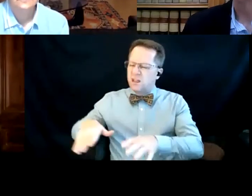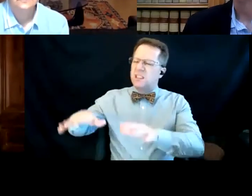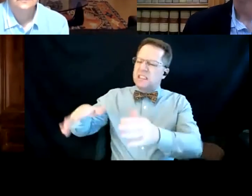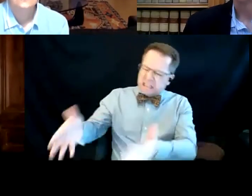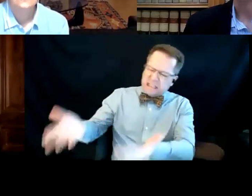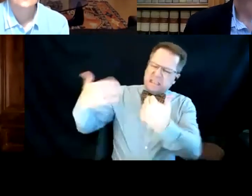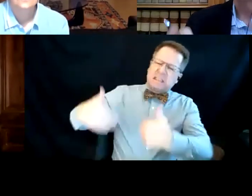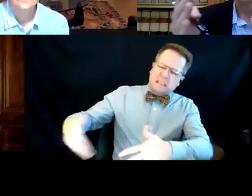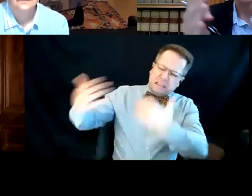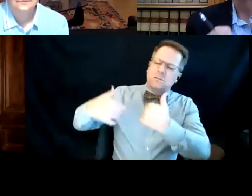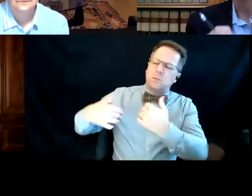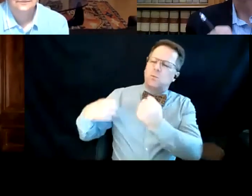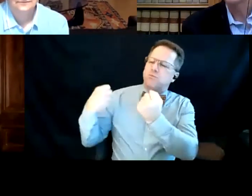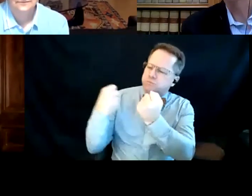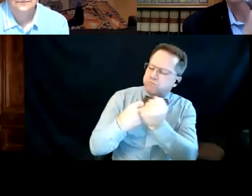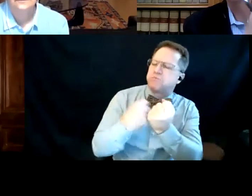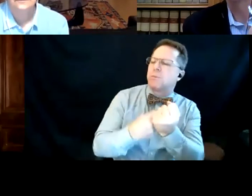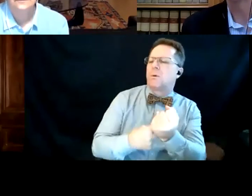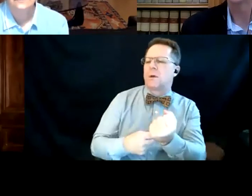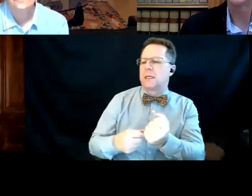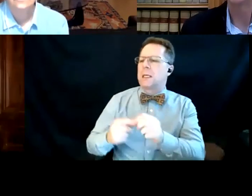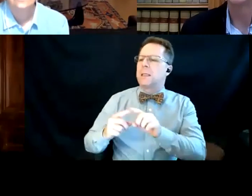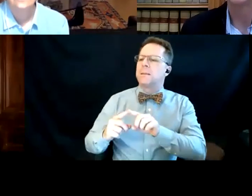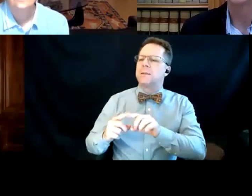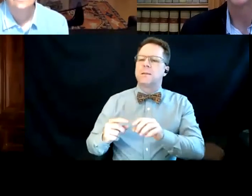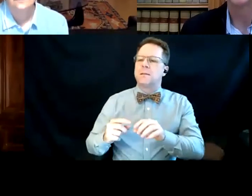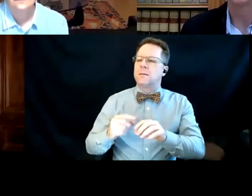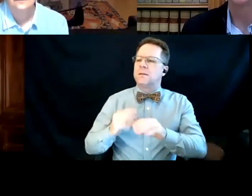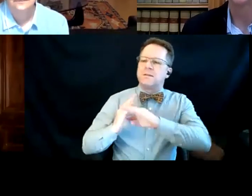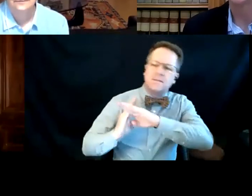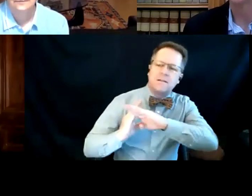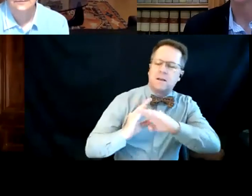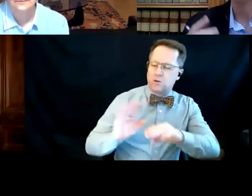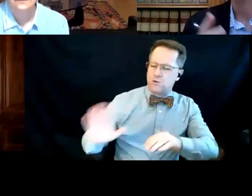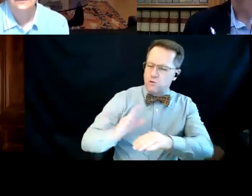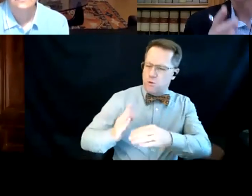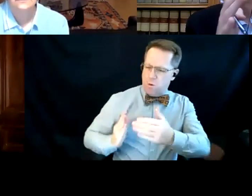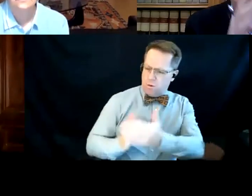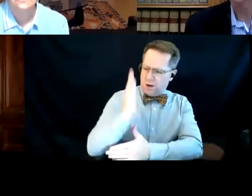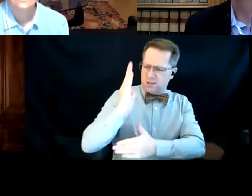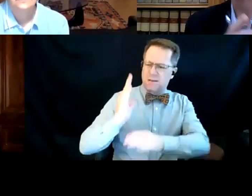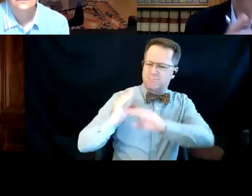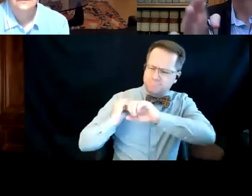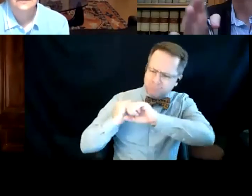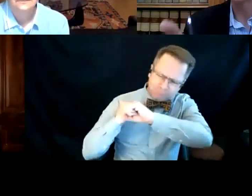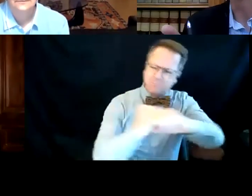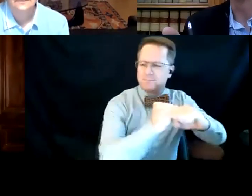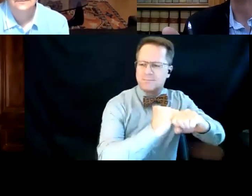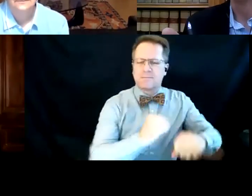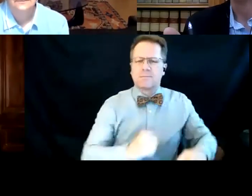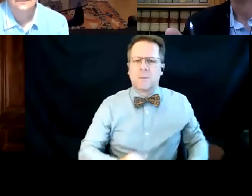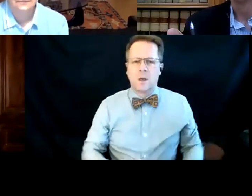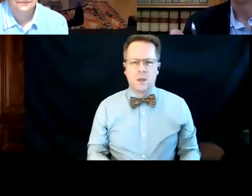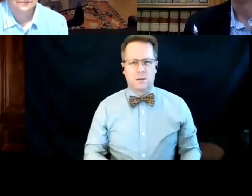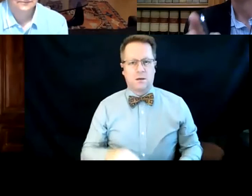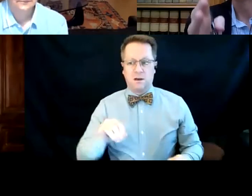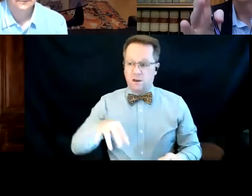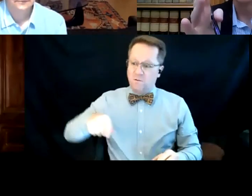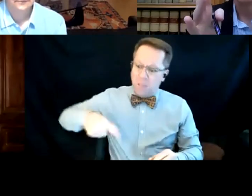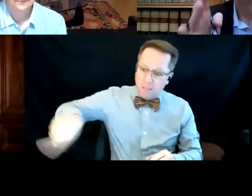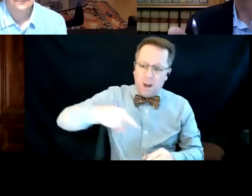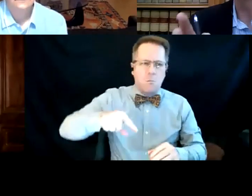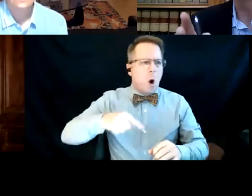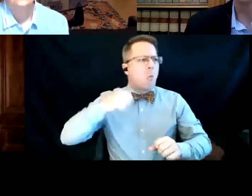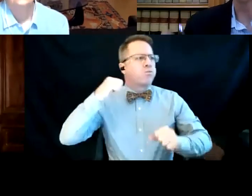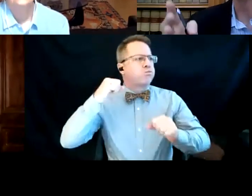that, you know, again, going back to that political science research that I referred to earlier, the court will follow.